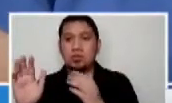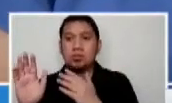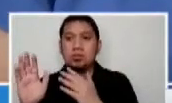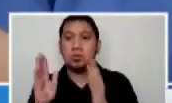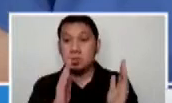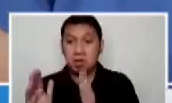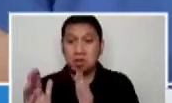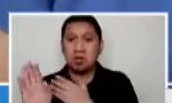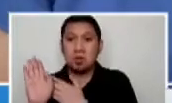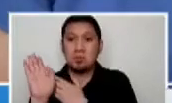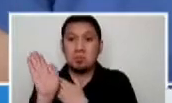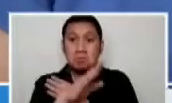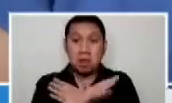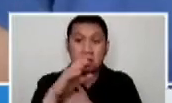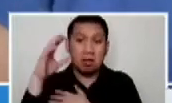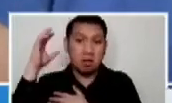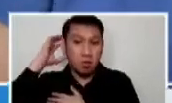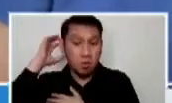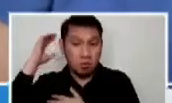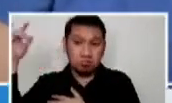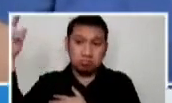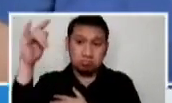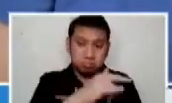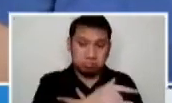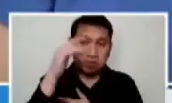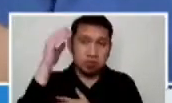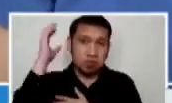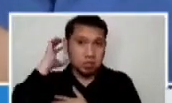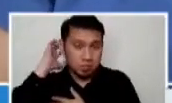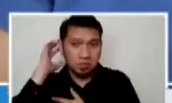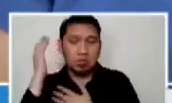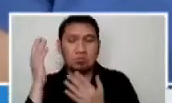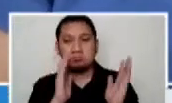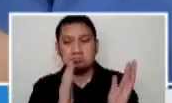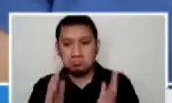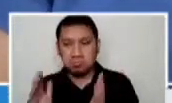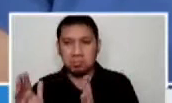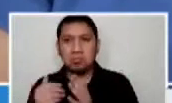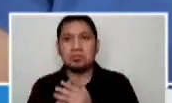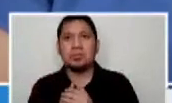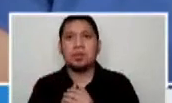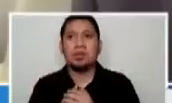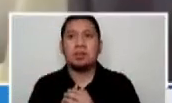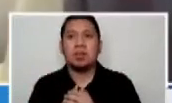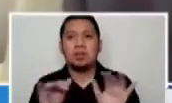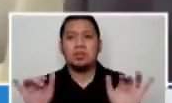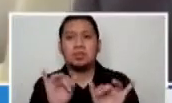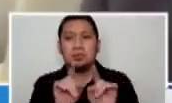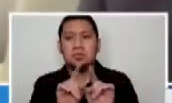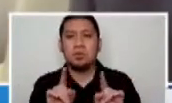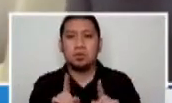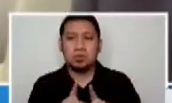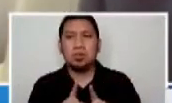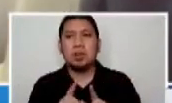Alam po ninyo, we Muslims pray shoulder to shoulder. Dikit na dikit kami pag nagpa-pray kami, and we are